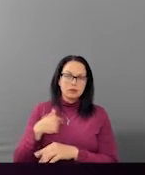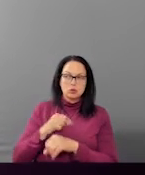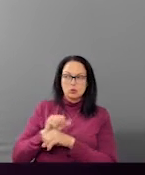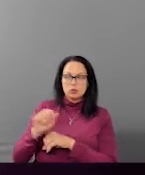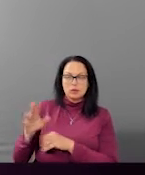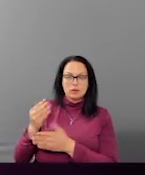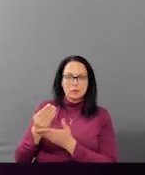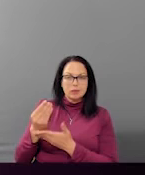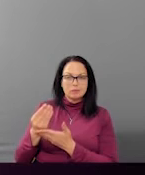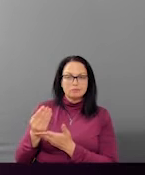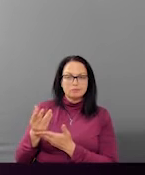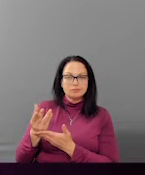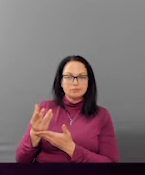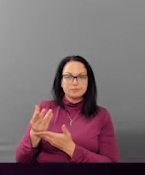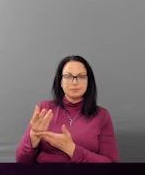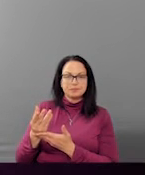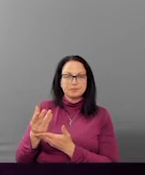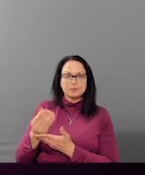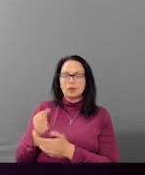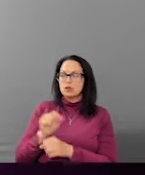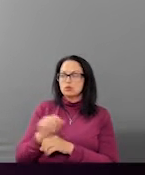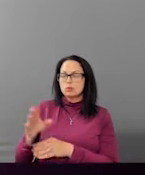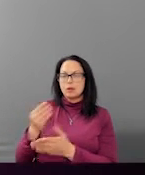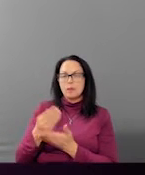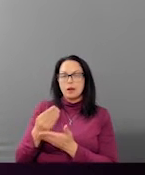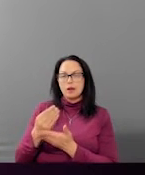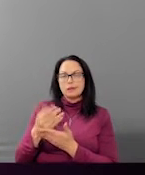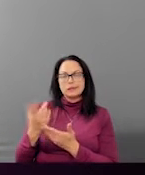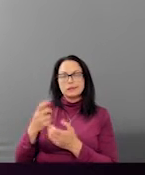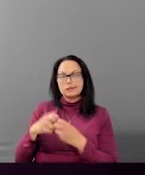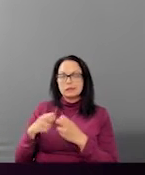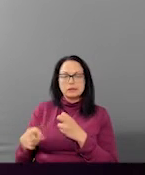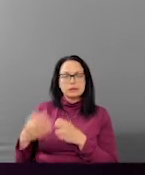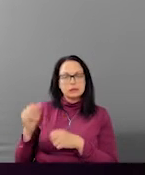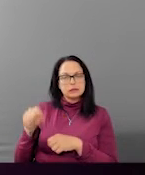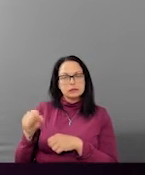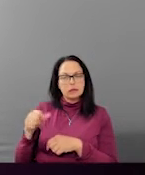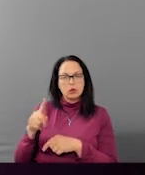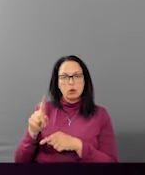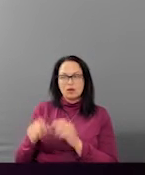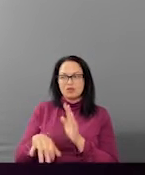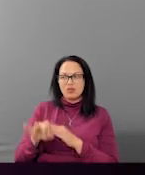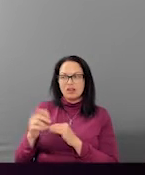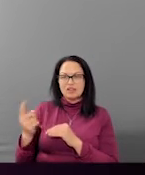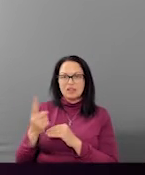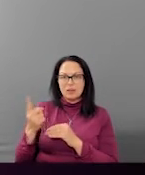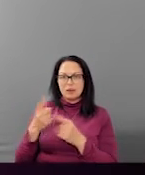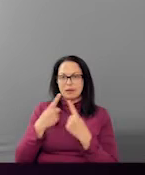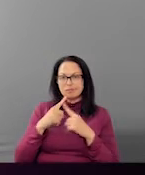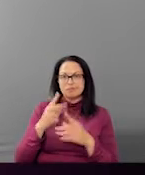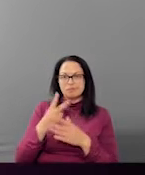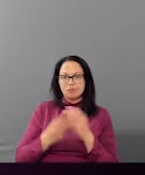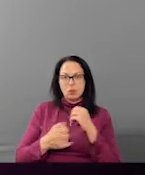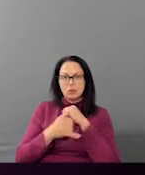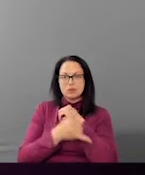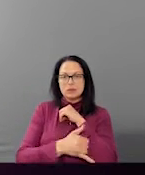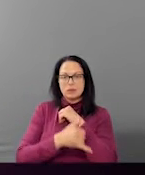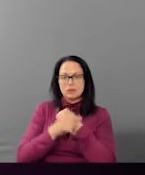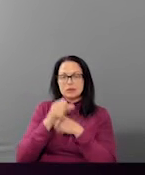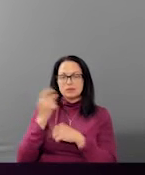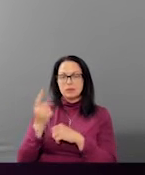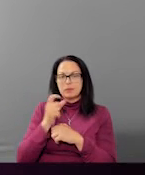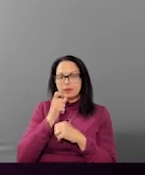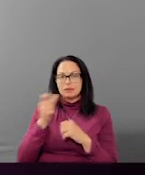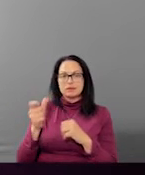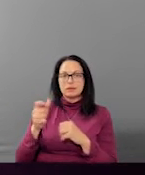money, thank you, to send money, it's such a hassle, right? Like, you have to find something that works for both countries, something that's not banned in either